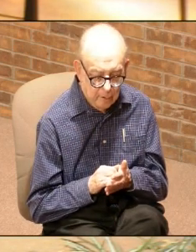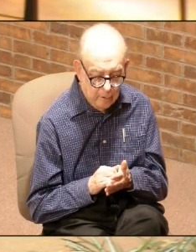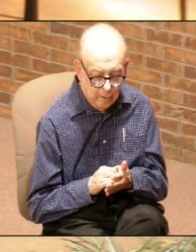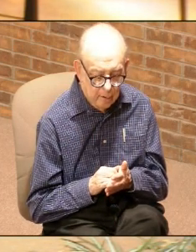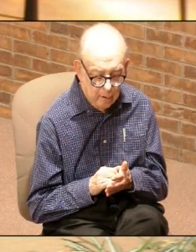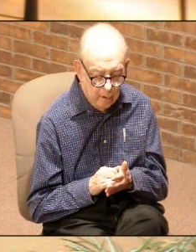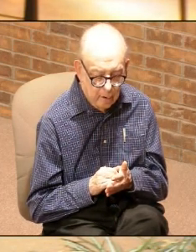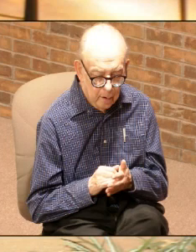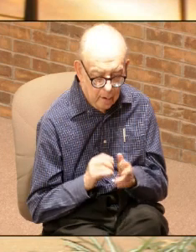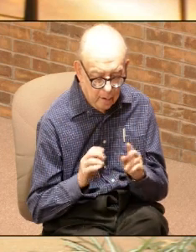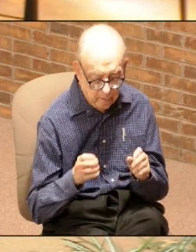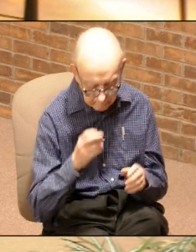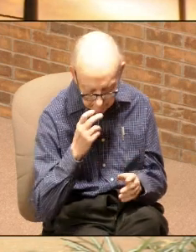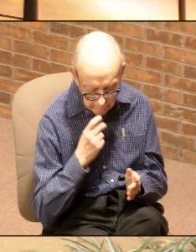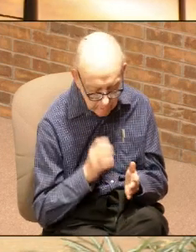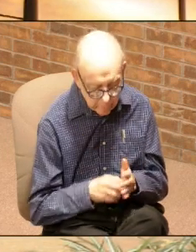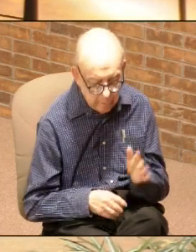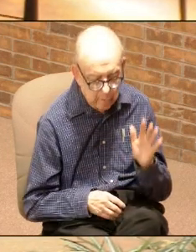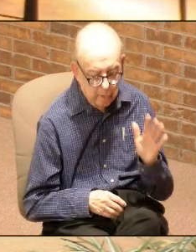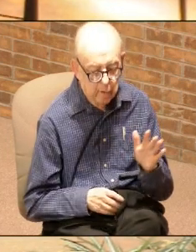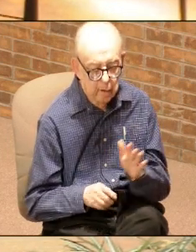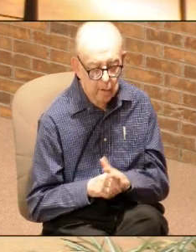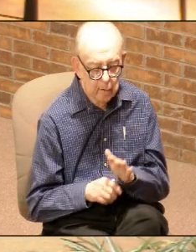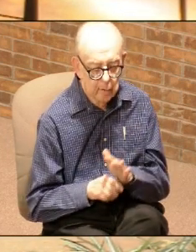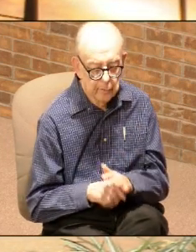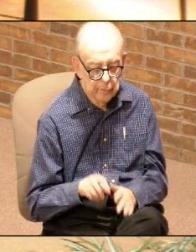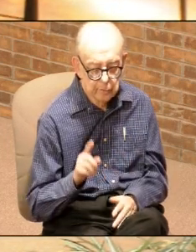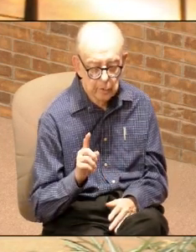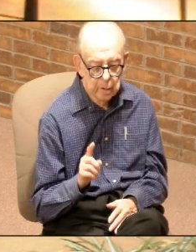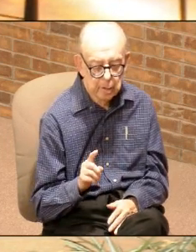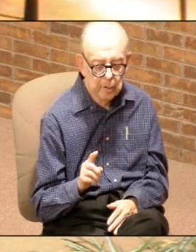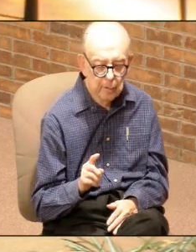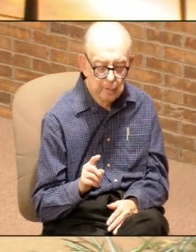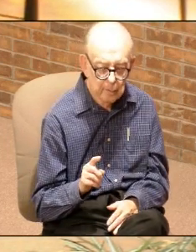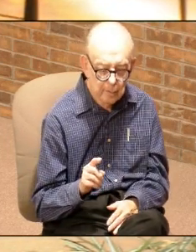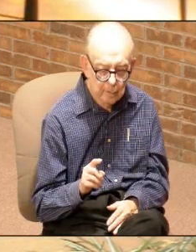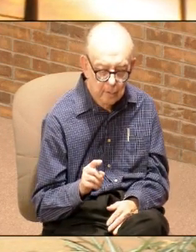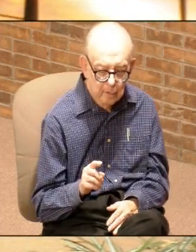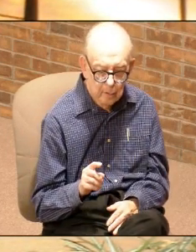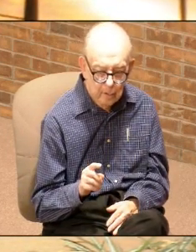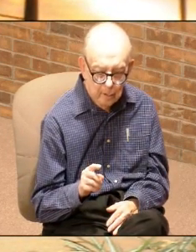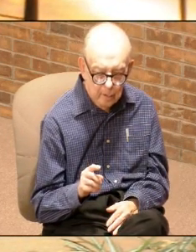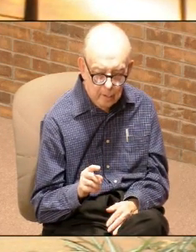Look at Ephesians chapter 5, verse number 1.